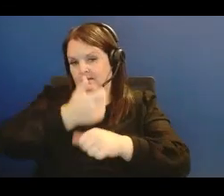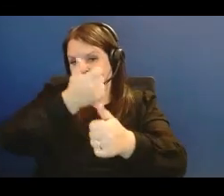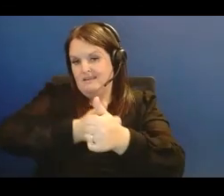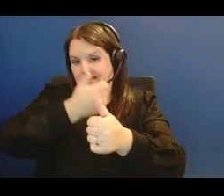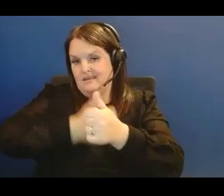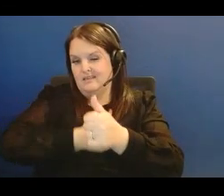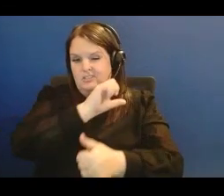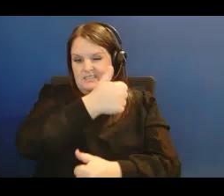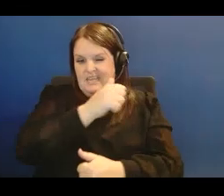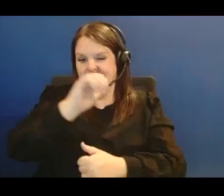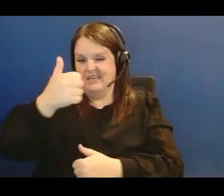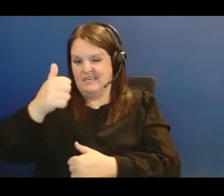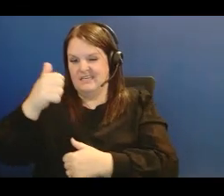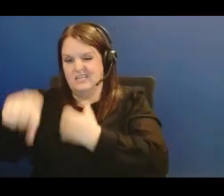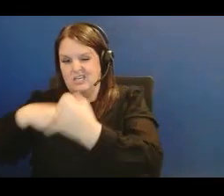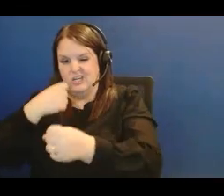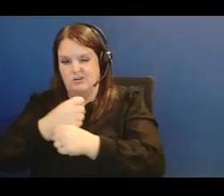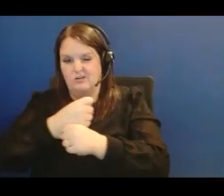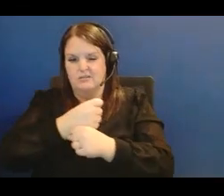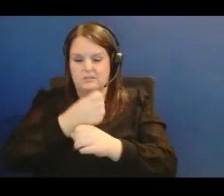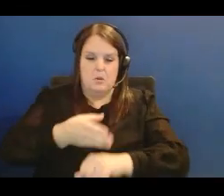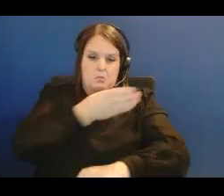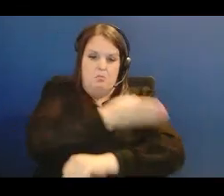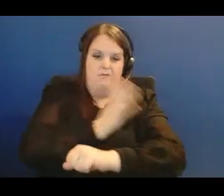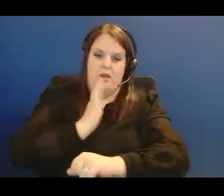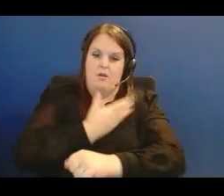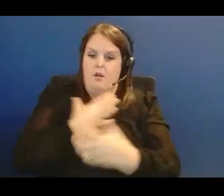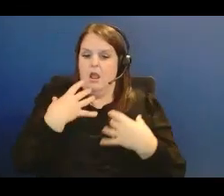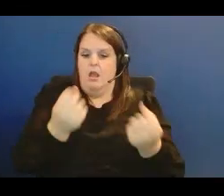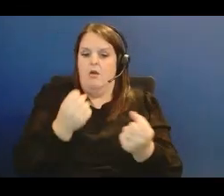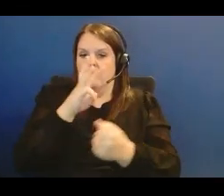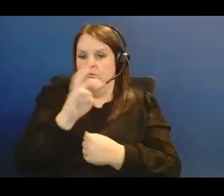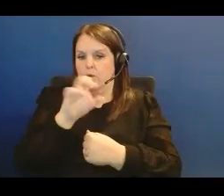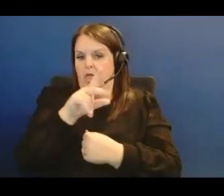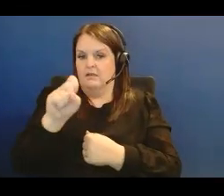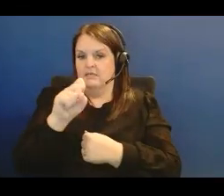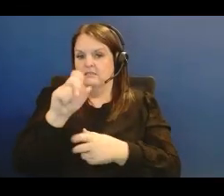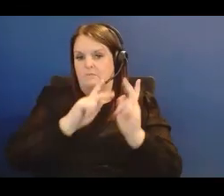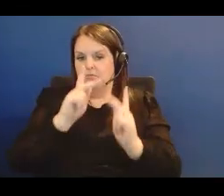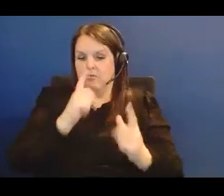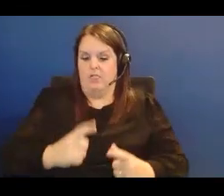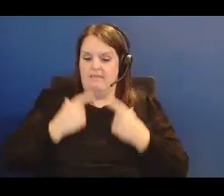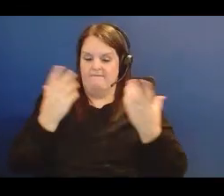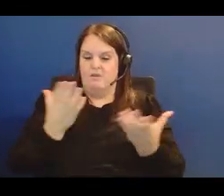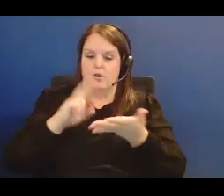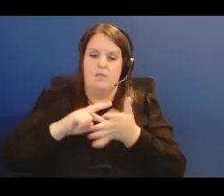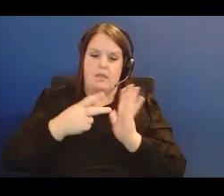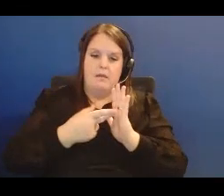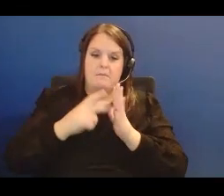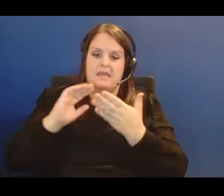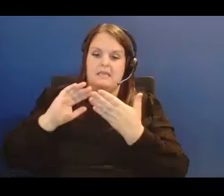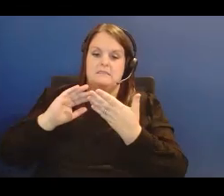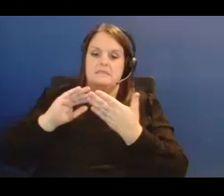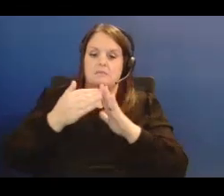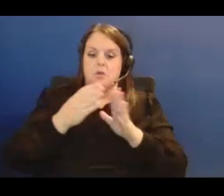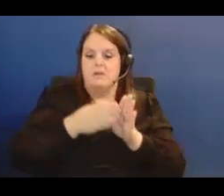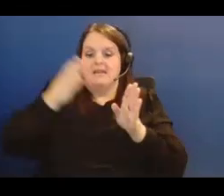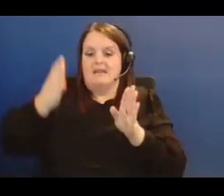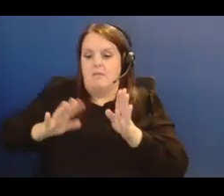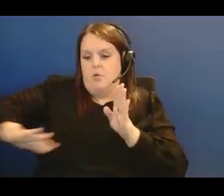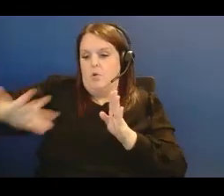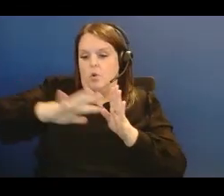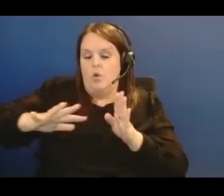decade for improving the health and wellness of our nation. And that includes neighborhood and built environment, economic stability